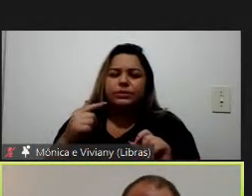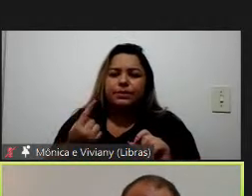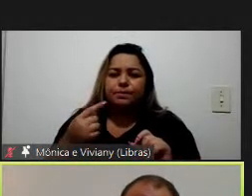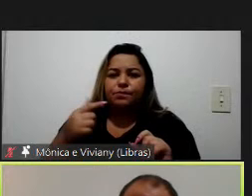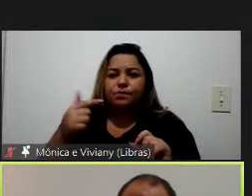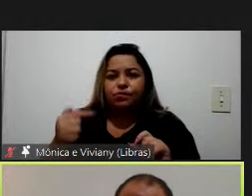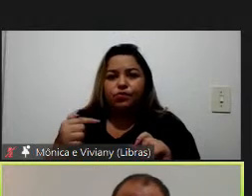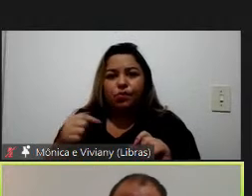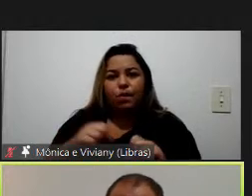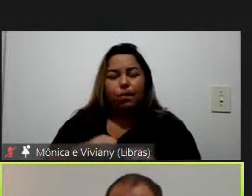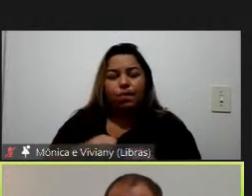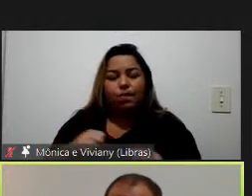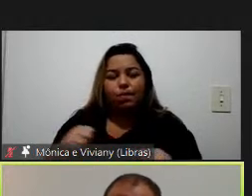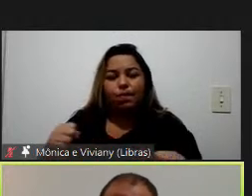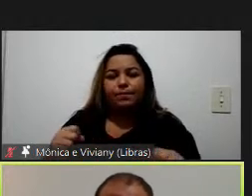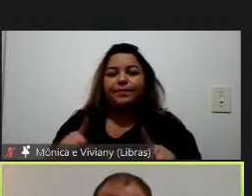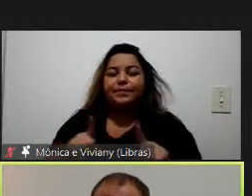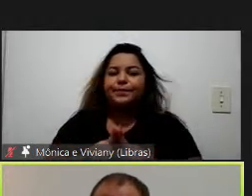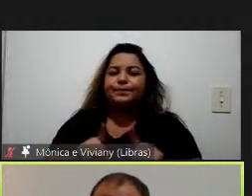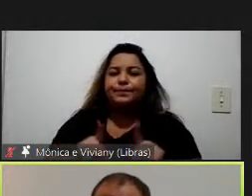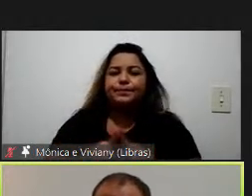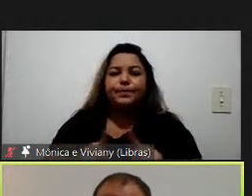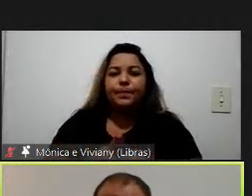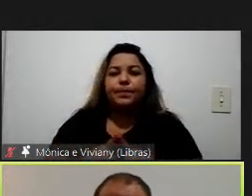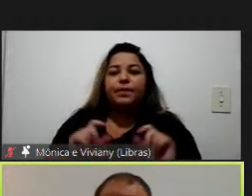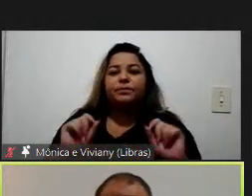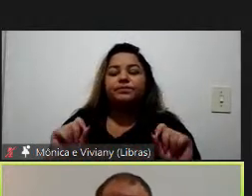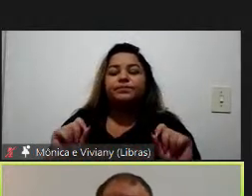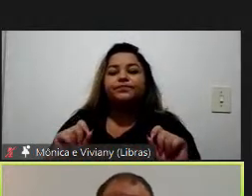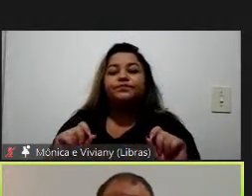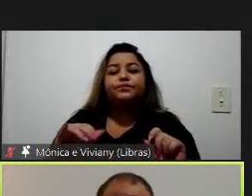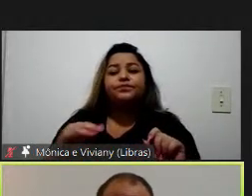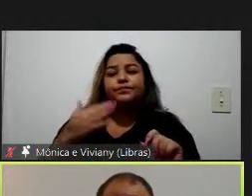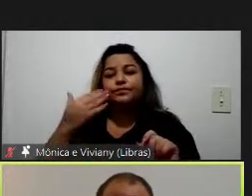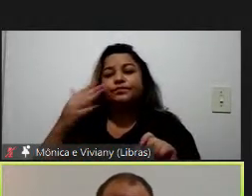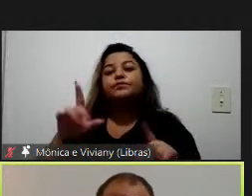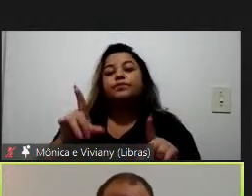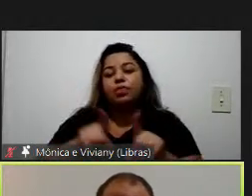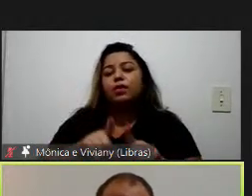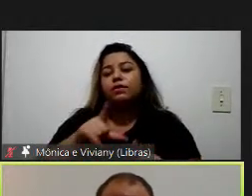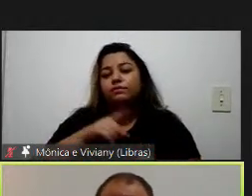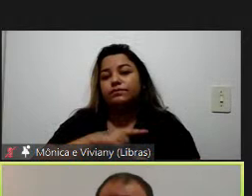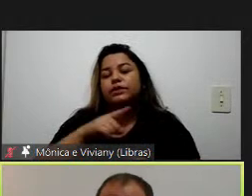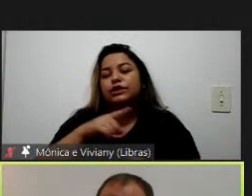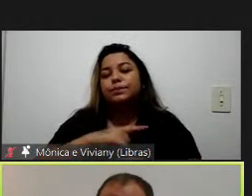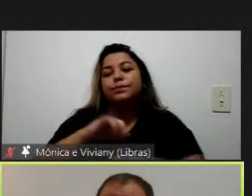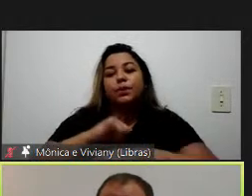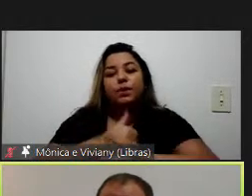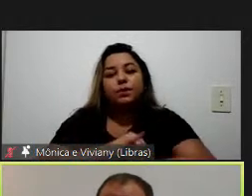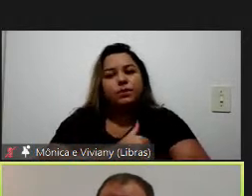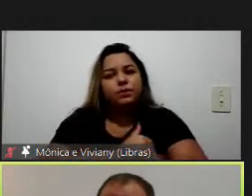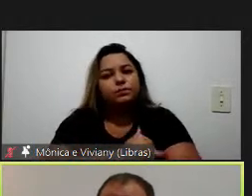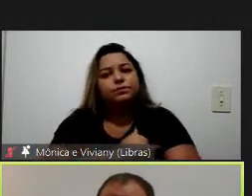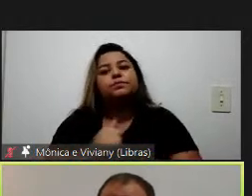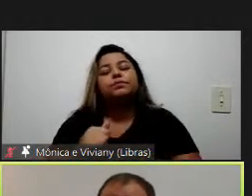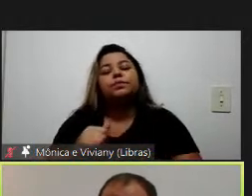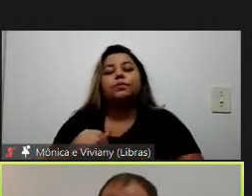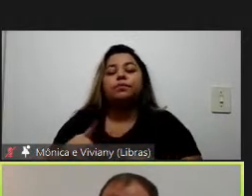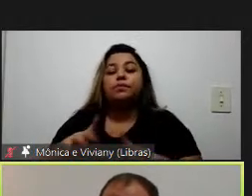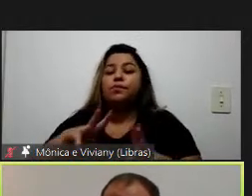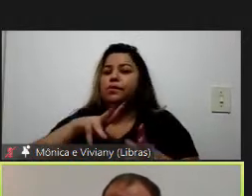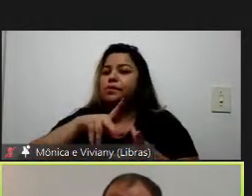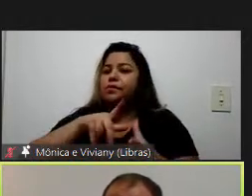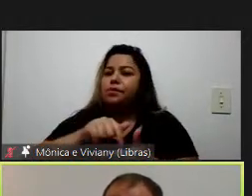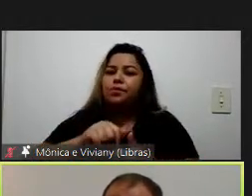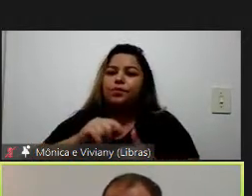Among adults too, the prevalence of obesity is rising worldwide in all regions of the world. And